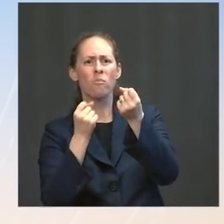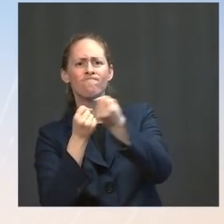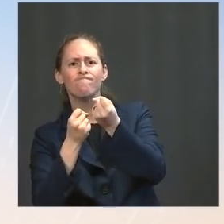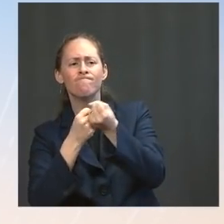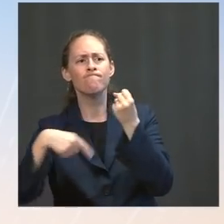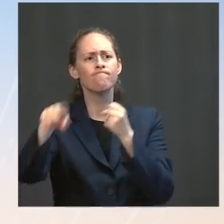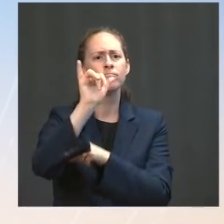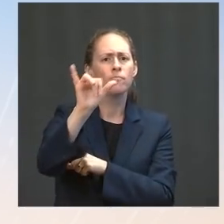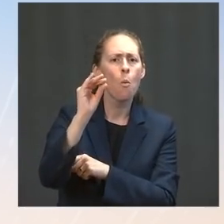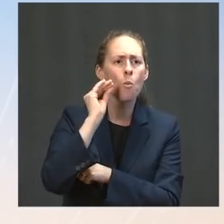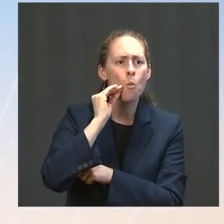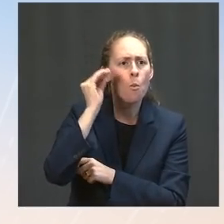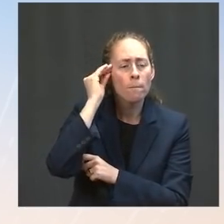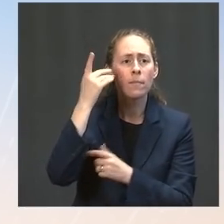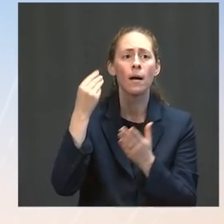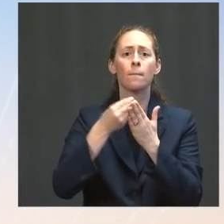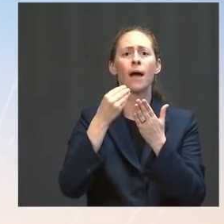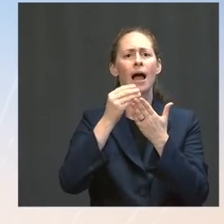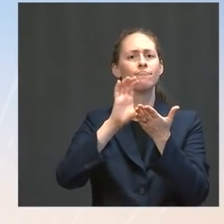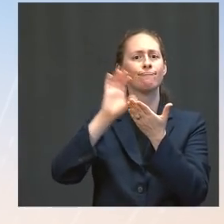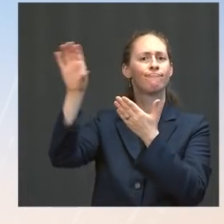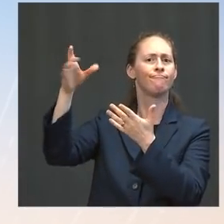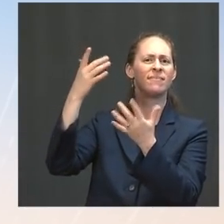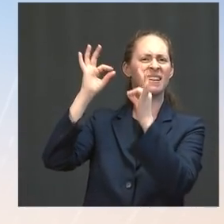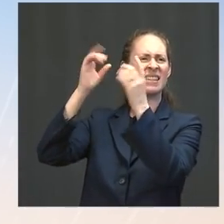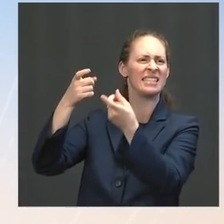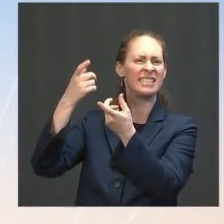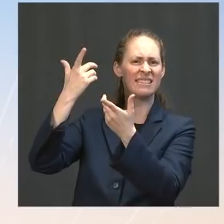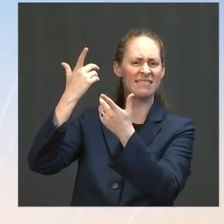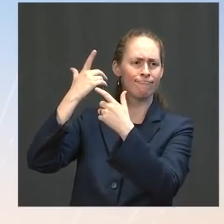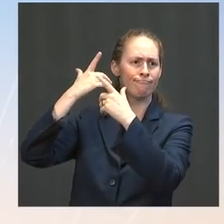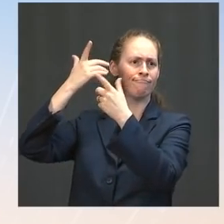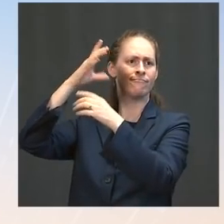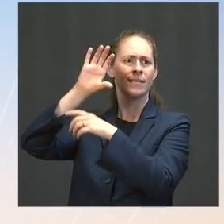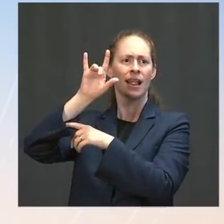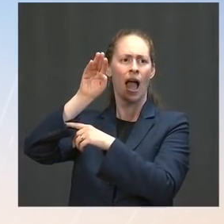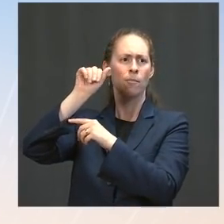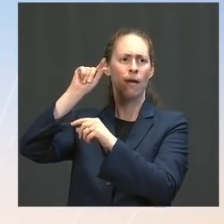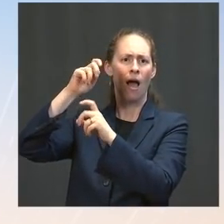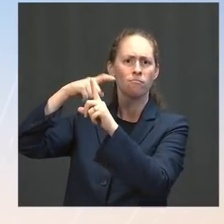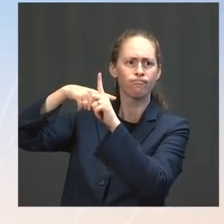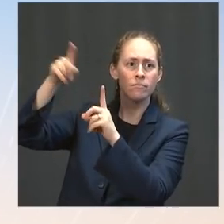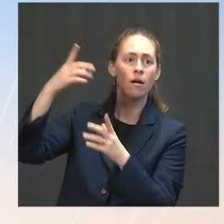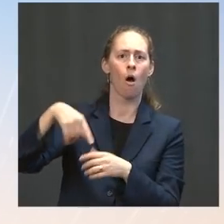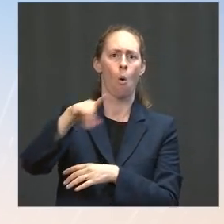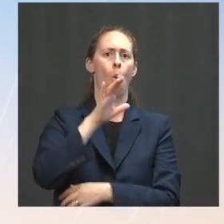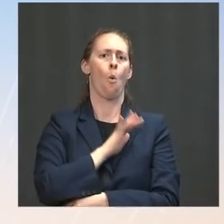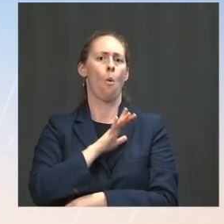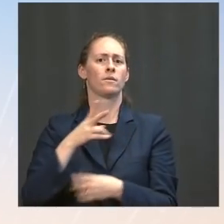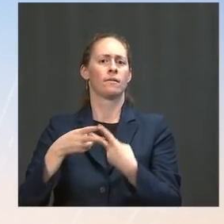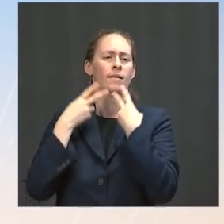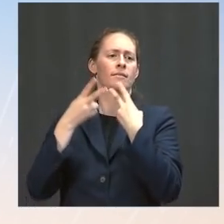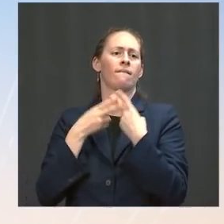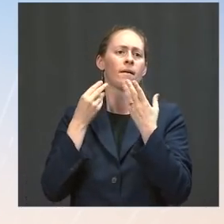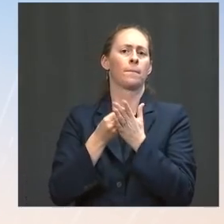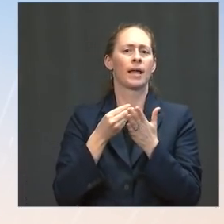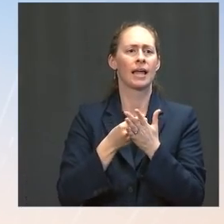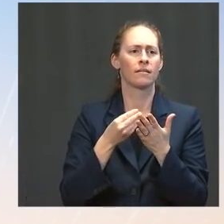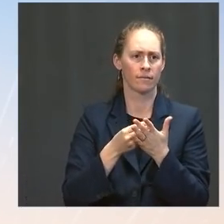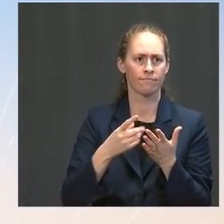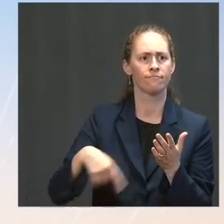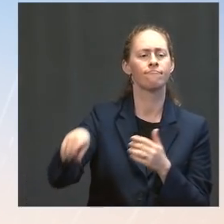Sure. I know we did a briefing call to provide a preview of that last night, or I believe yesterday at some point in time. I will